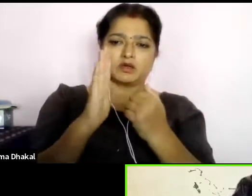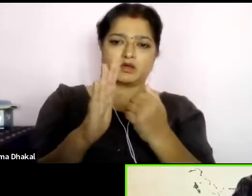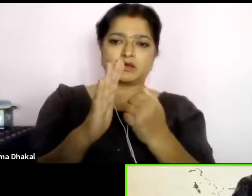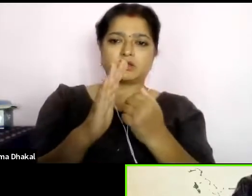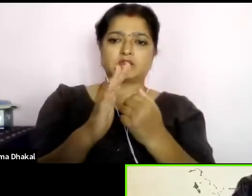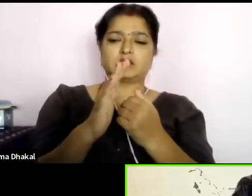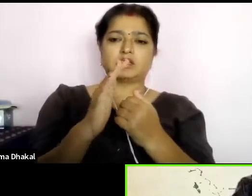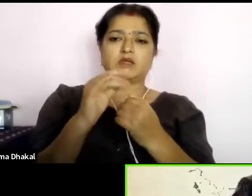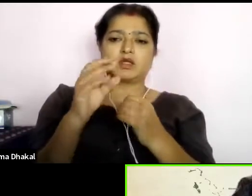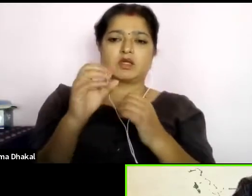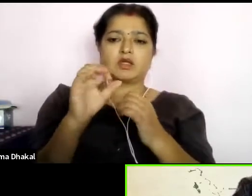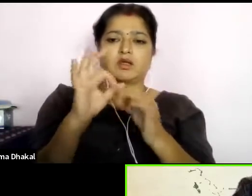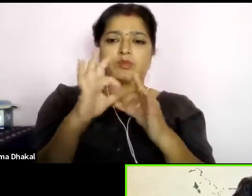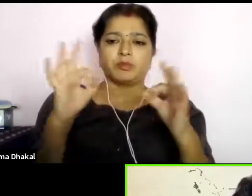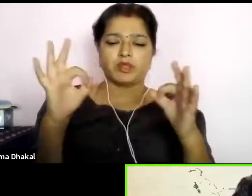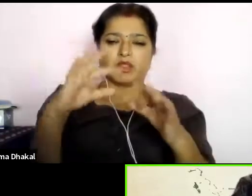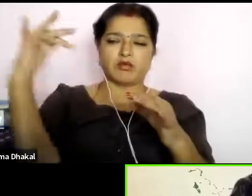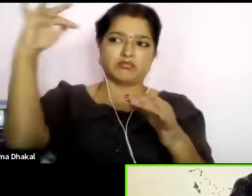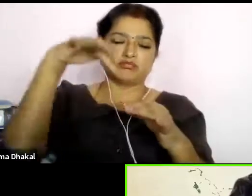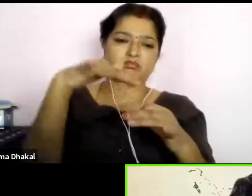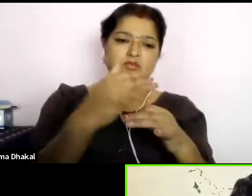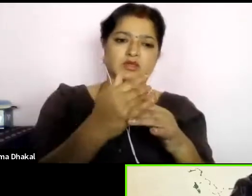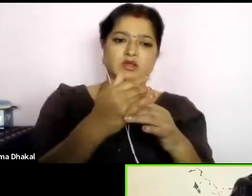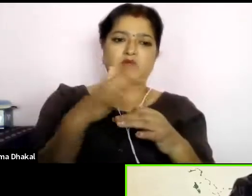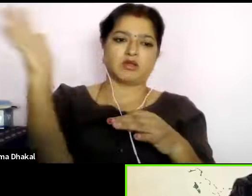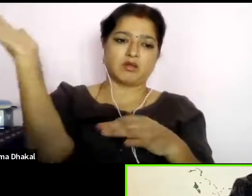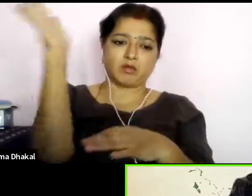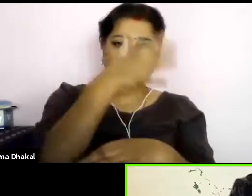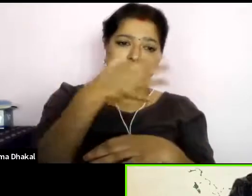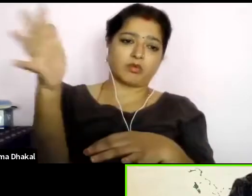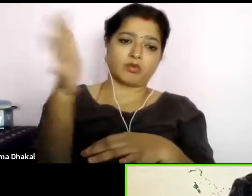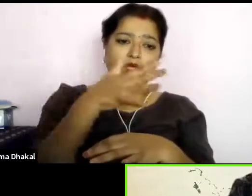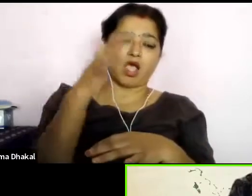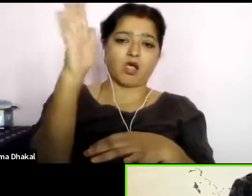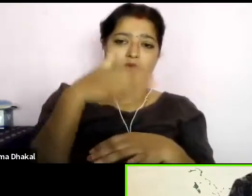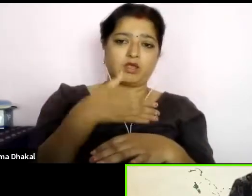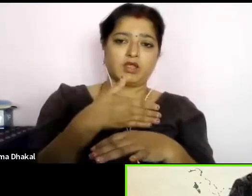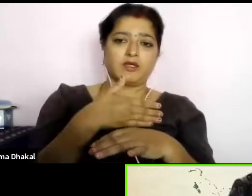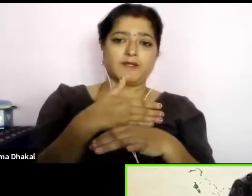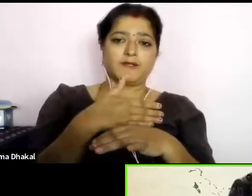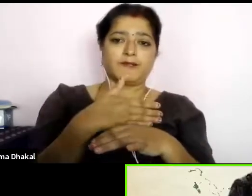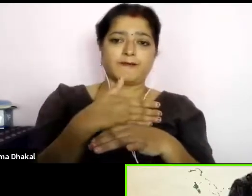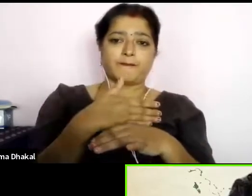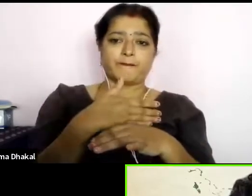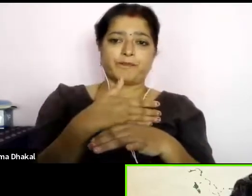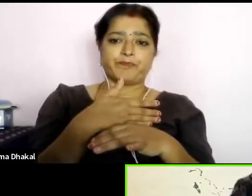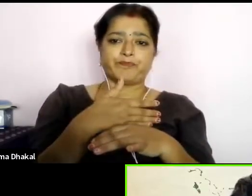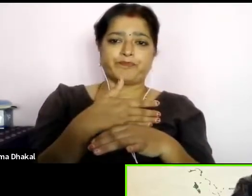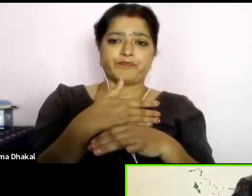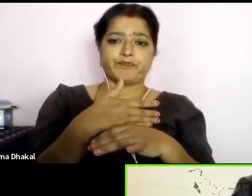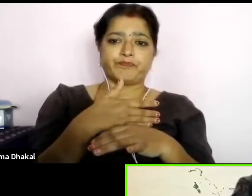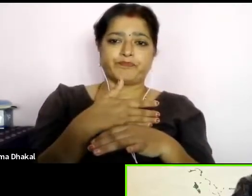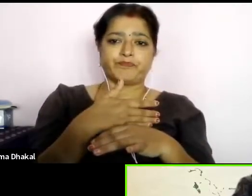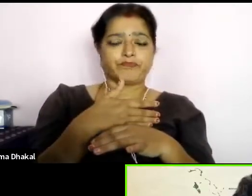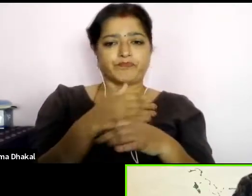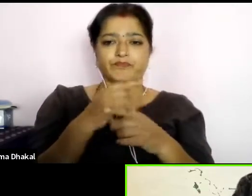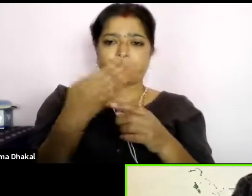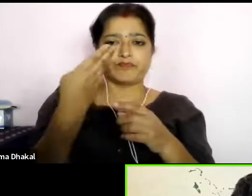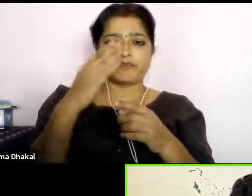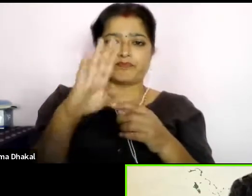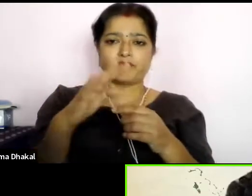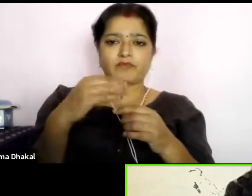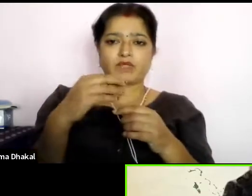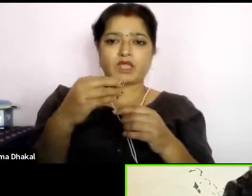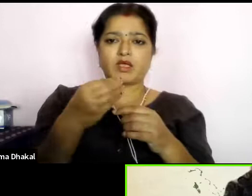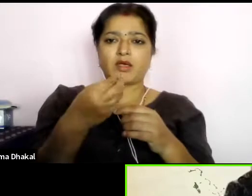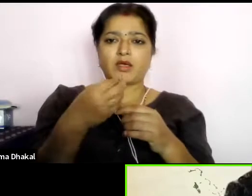rebuild themselves. The livelihoods and social being of vulnerable groups, such as small-scale farmers in rural communities, are also